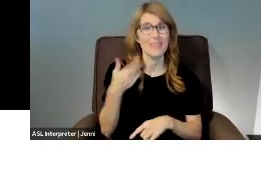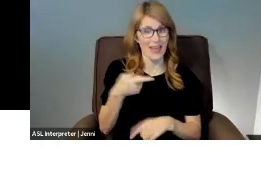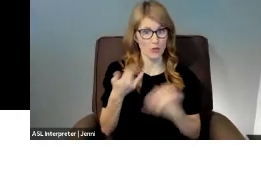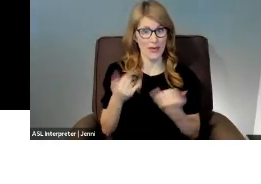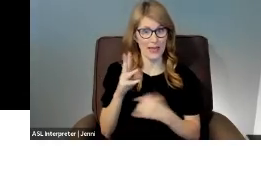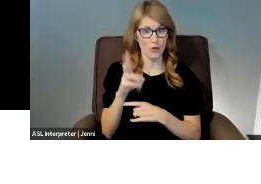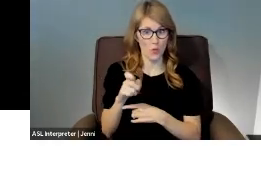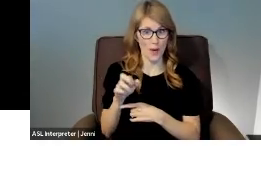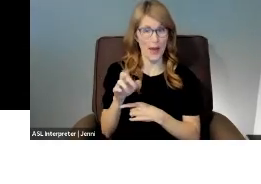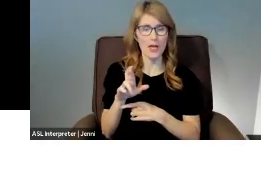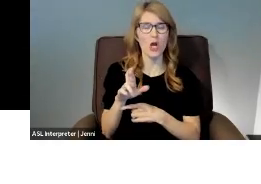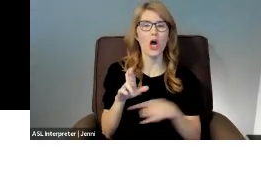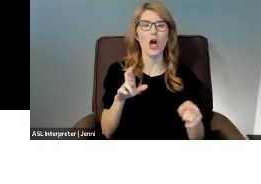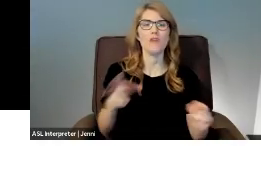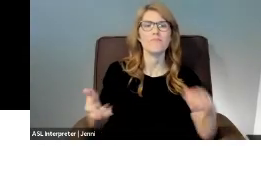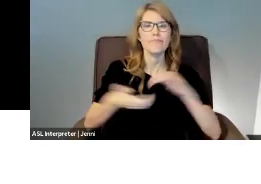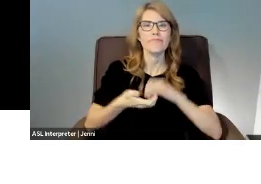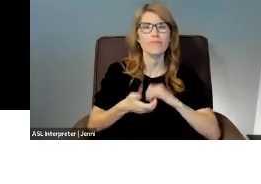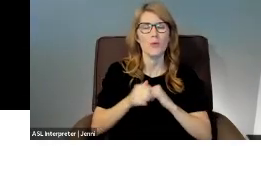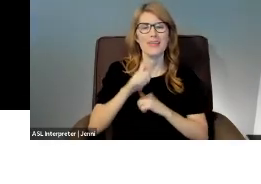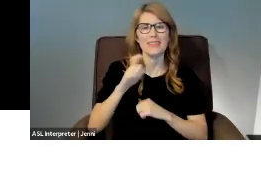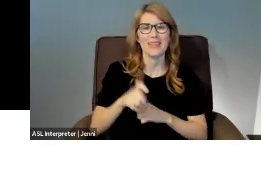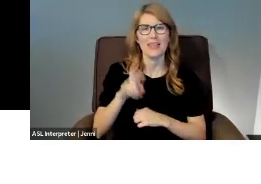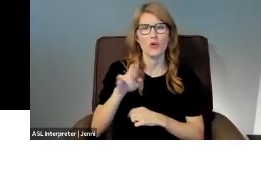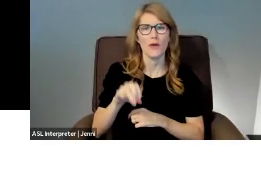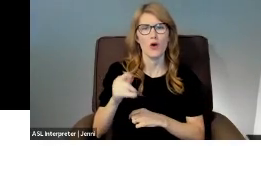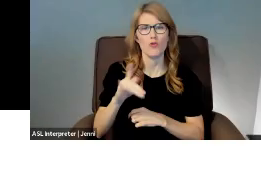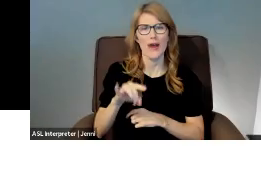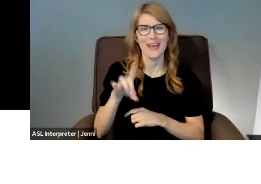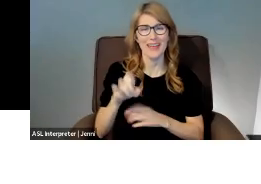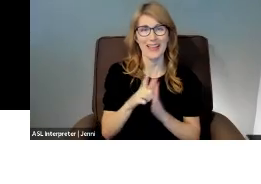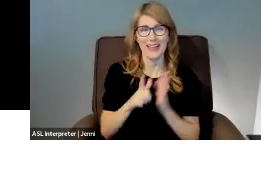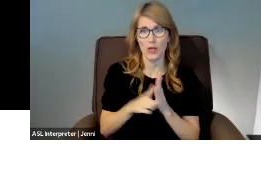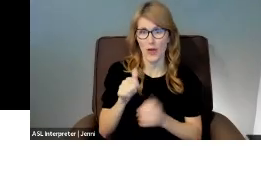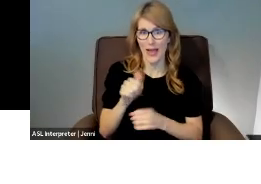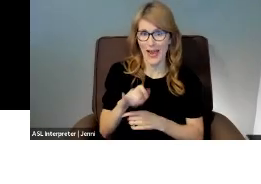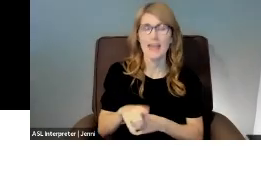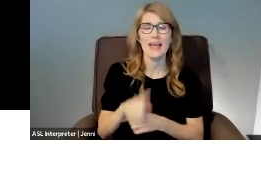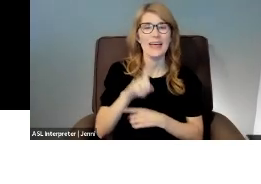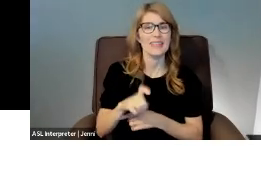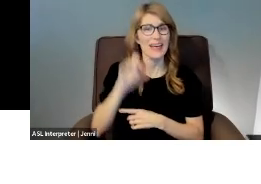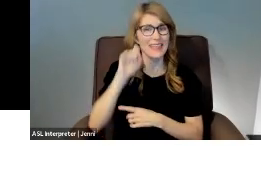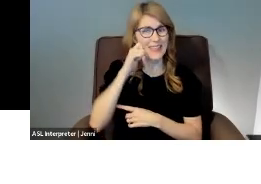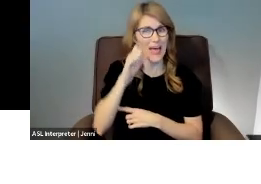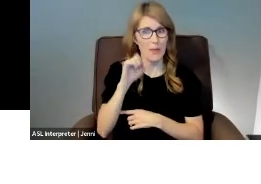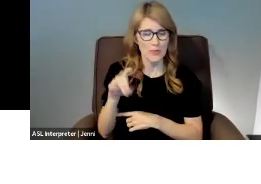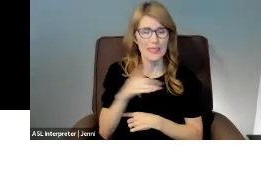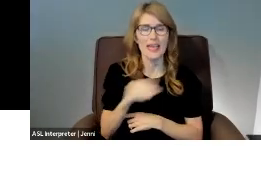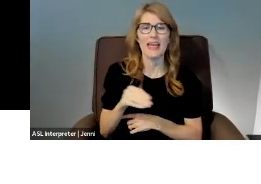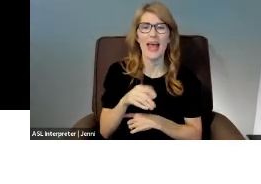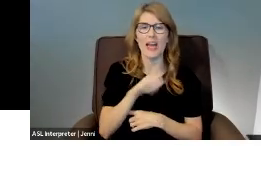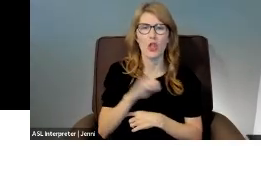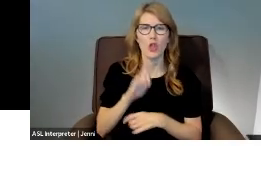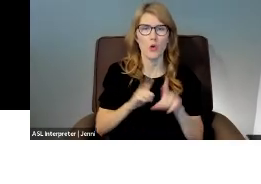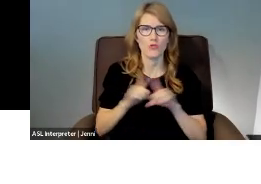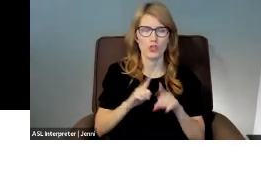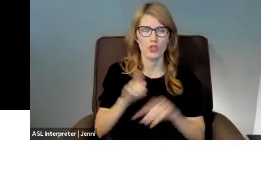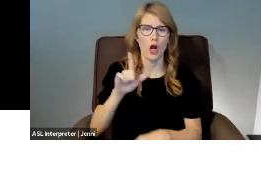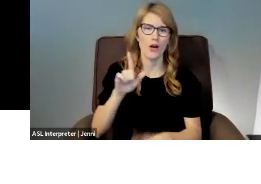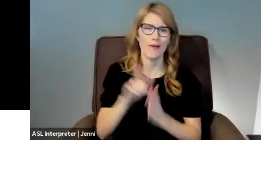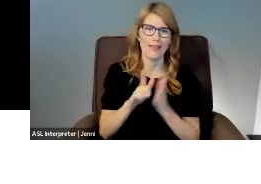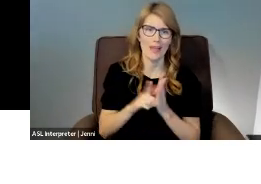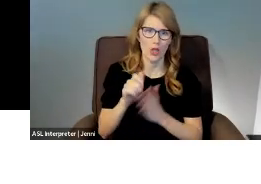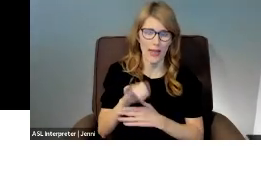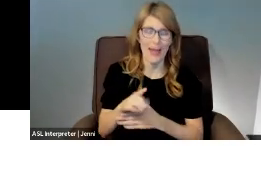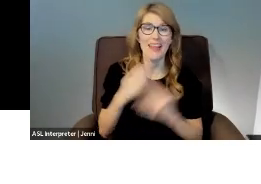collaboration with Texas Rio Grande Legal Aid, Texas Appleseed, and Lone Star Legal Aid. Thank you all for joining us today, and thank you to our legal aid